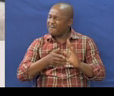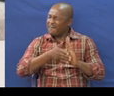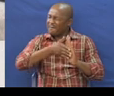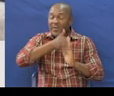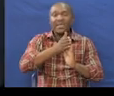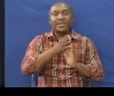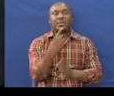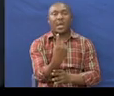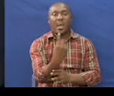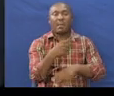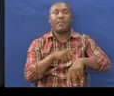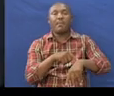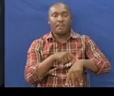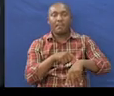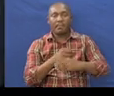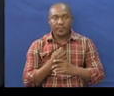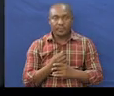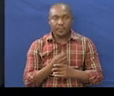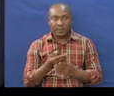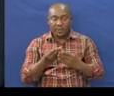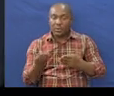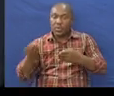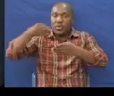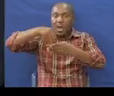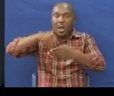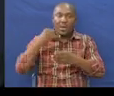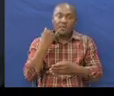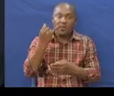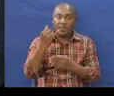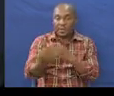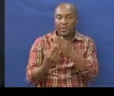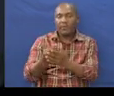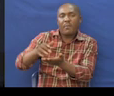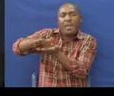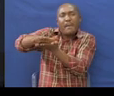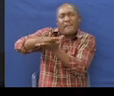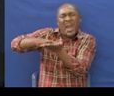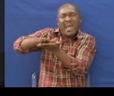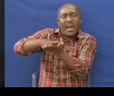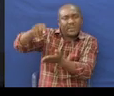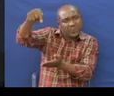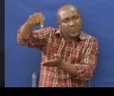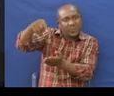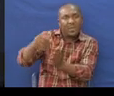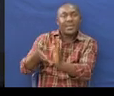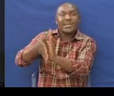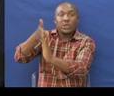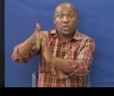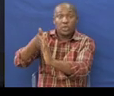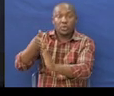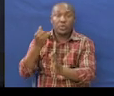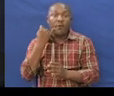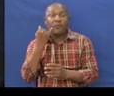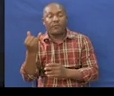in character. They are the information corrected from the primary source. They are not